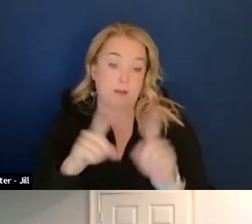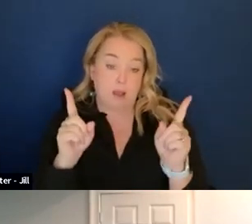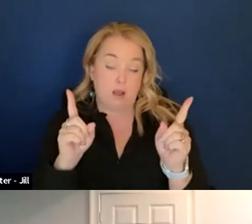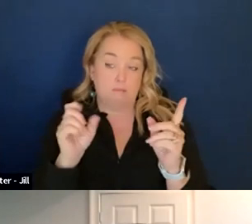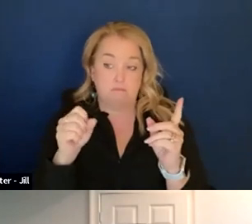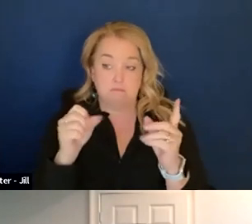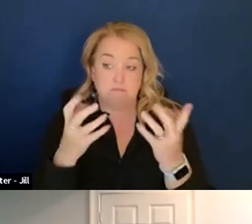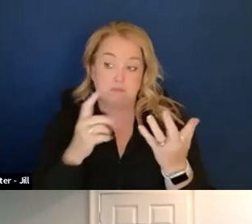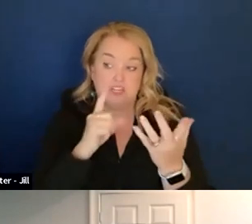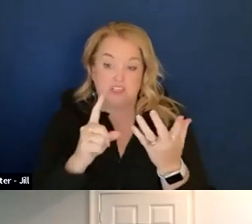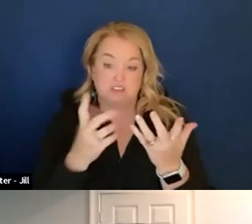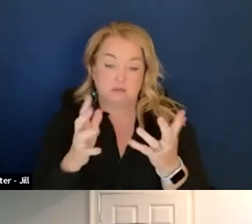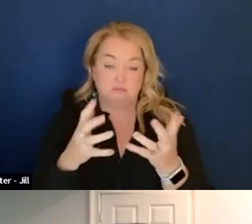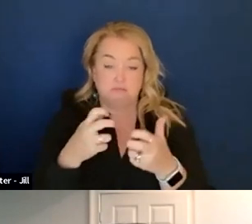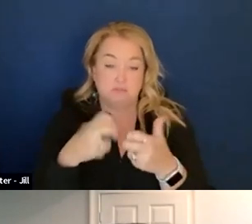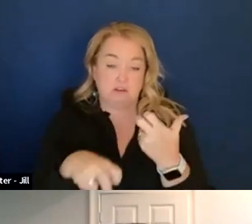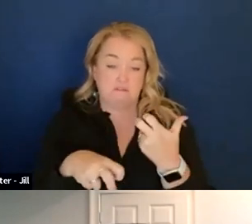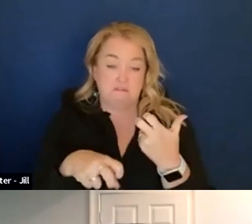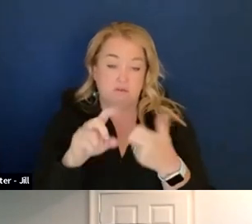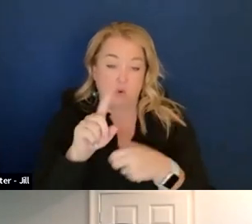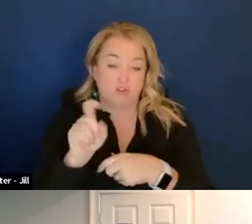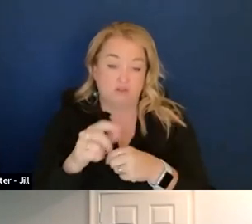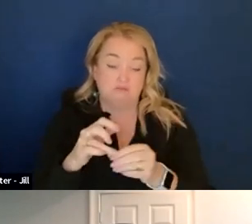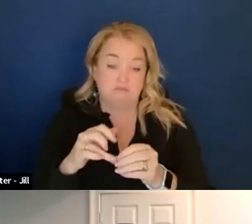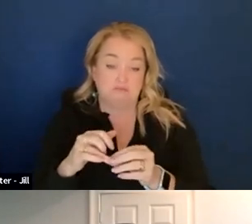is a tough question.